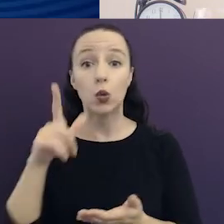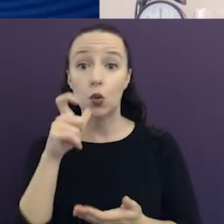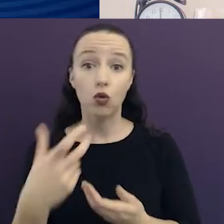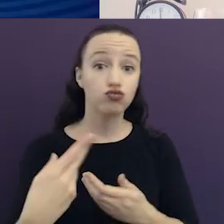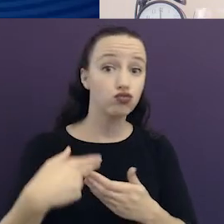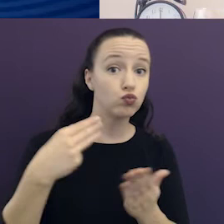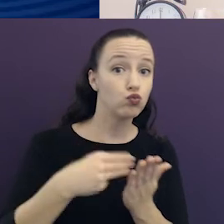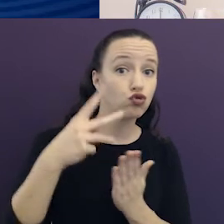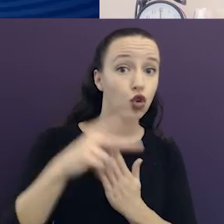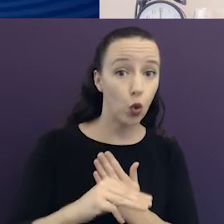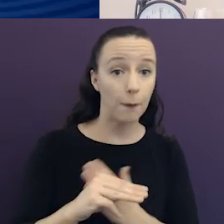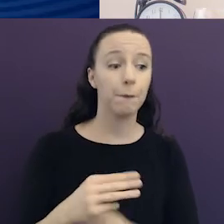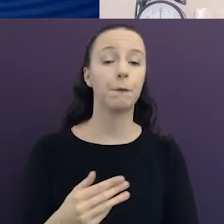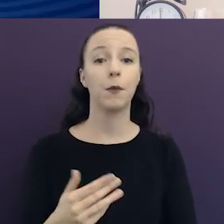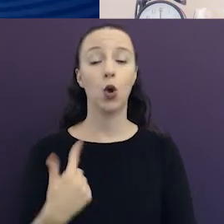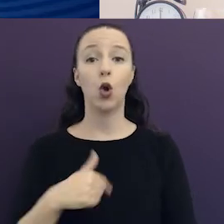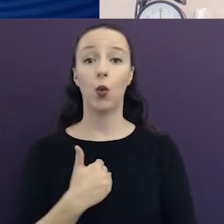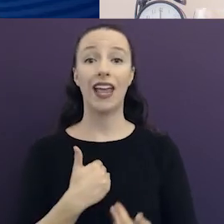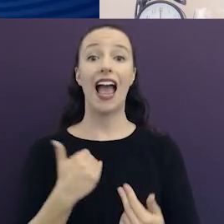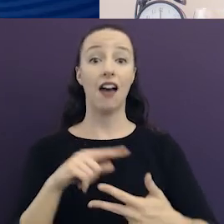the program that I meet with, we have